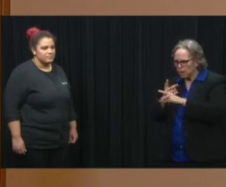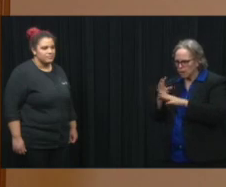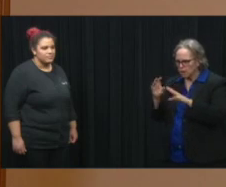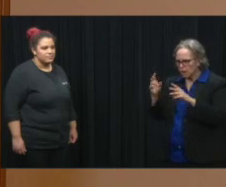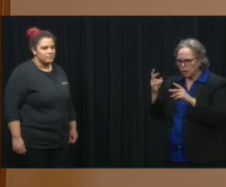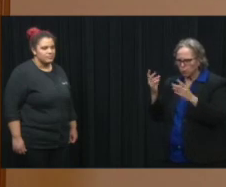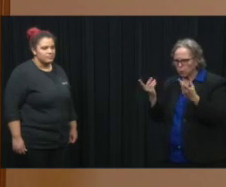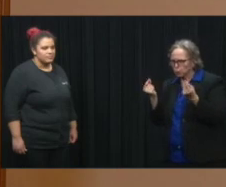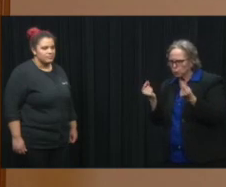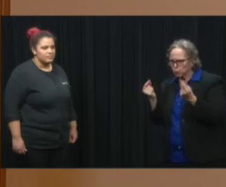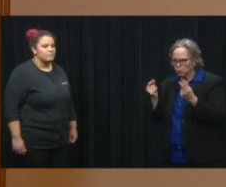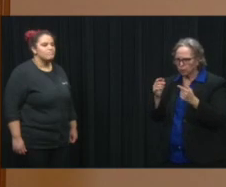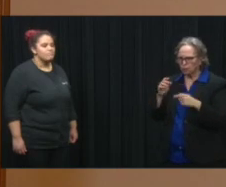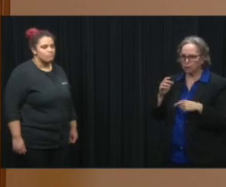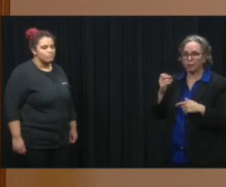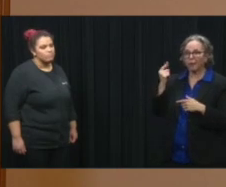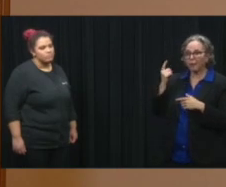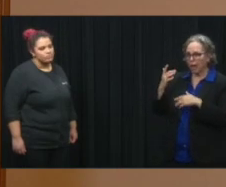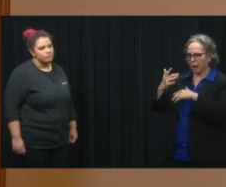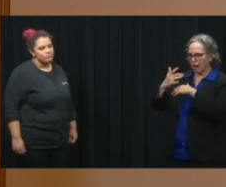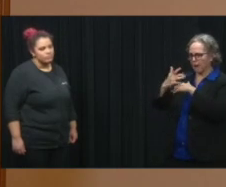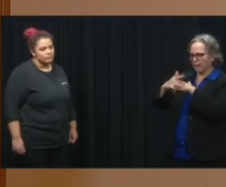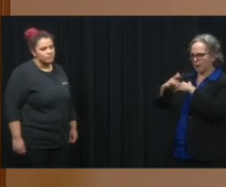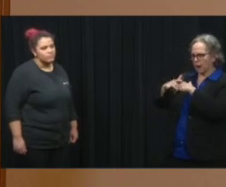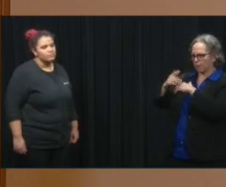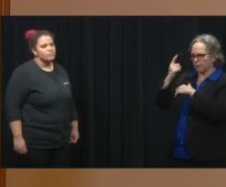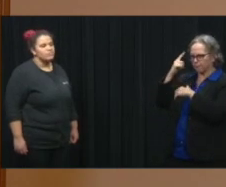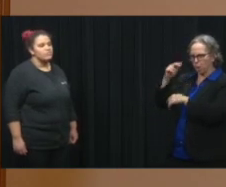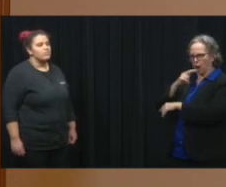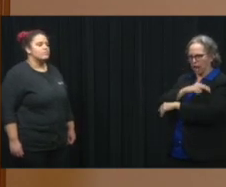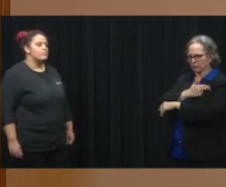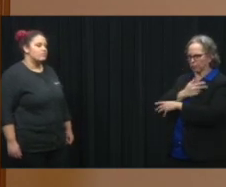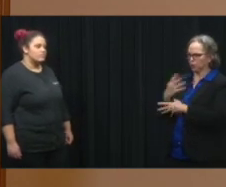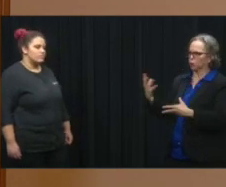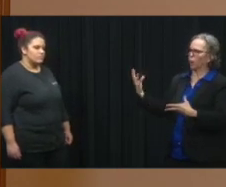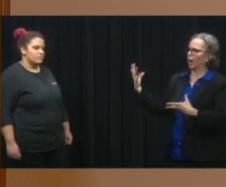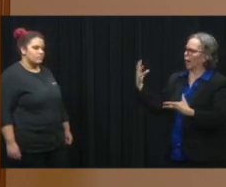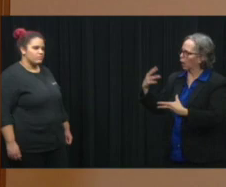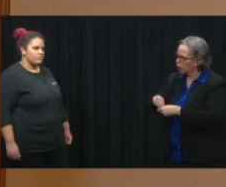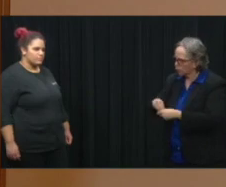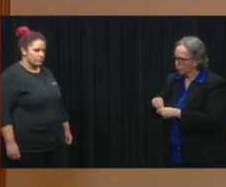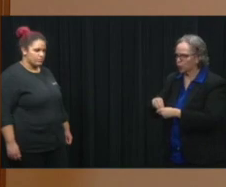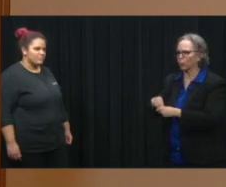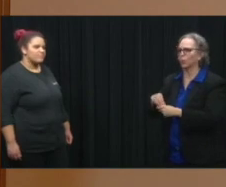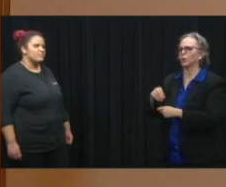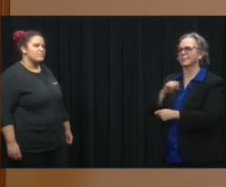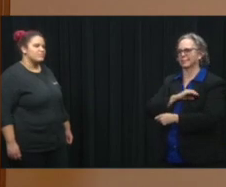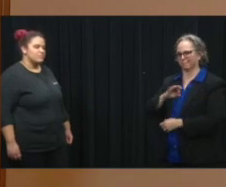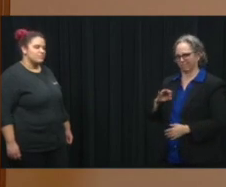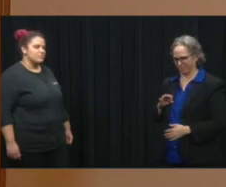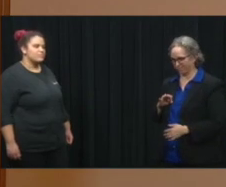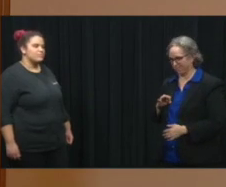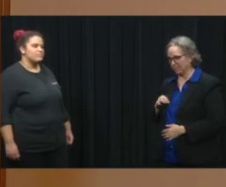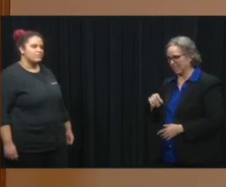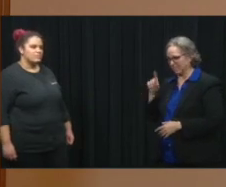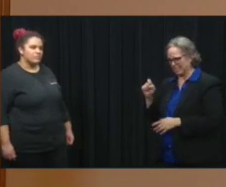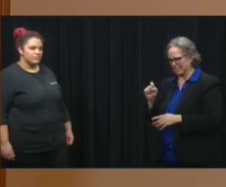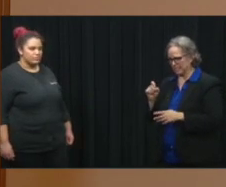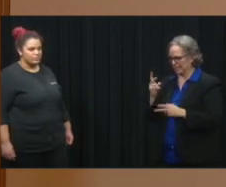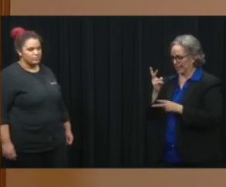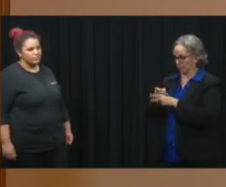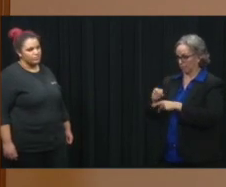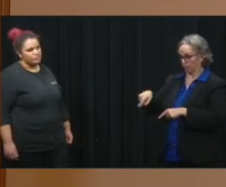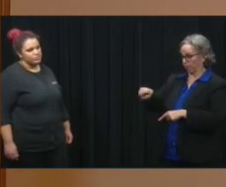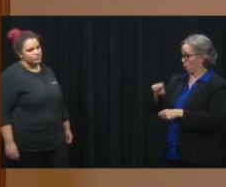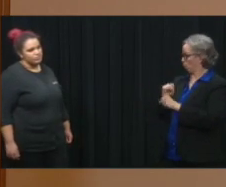it's keeping those human beings healthy, which is what all of us do when we aren't exposing them to us. So all of